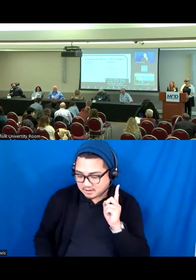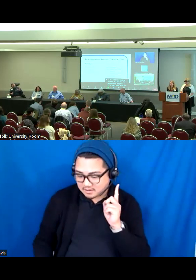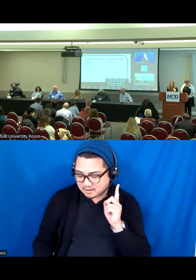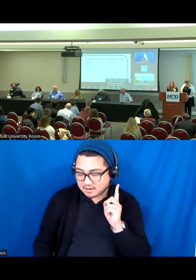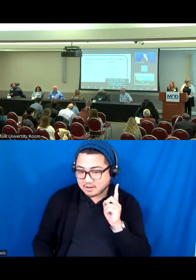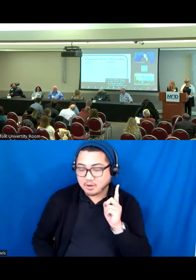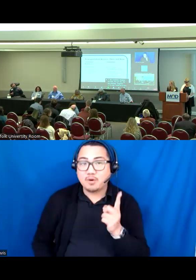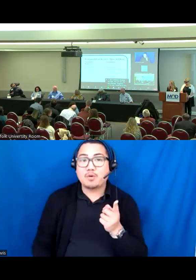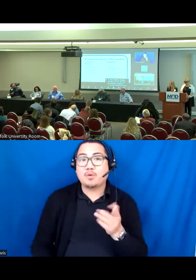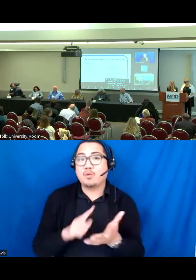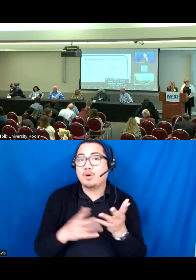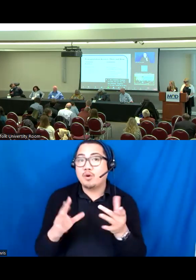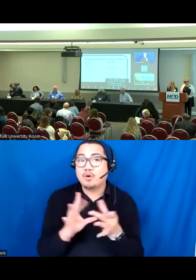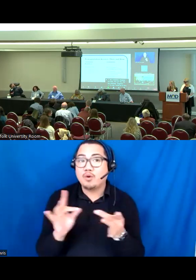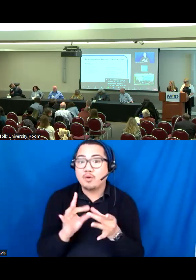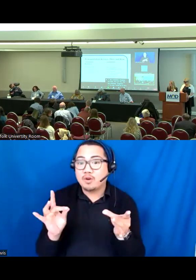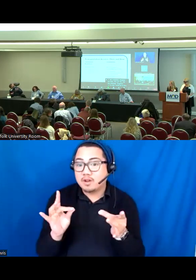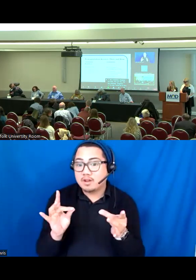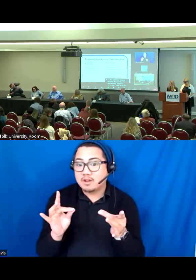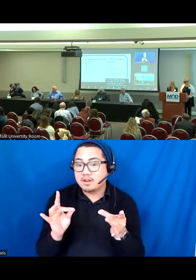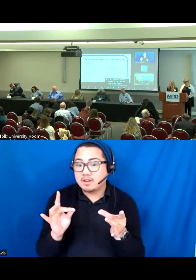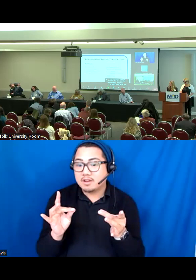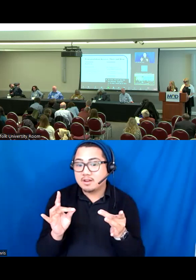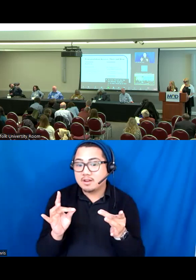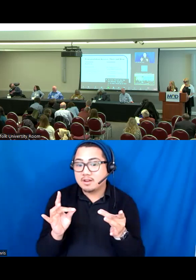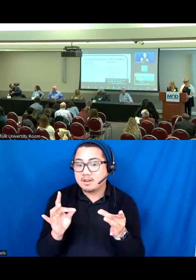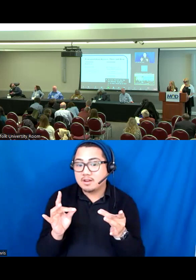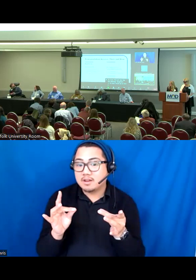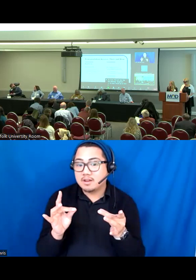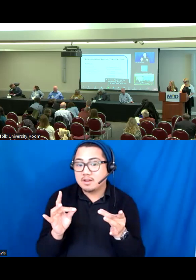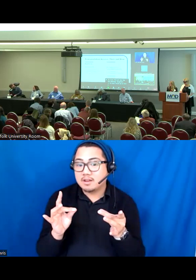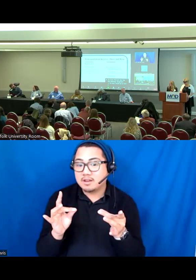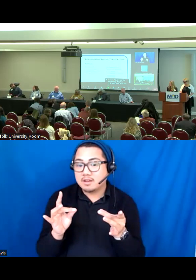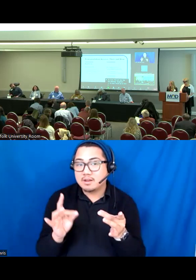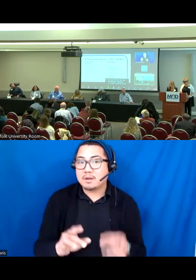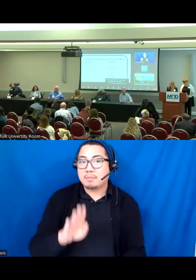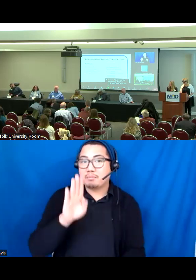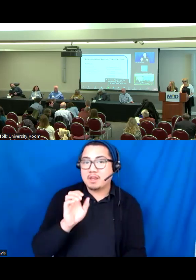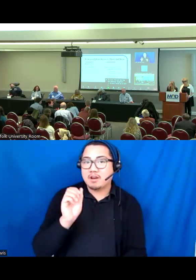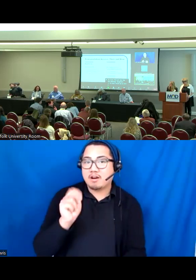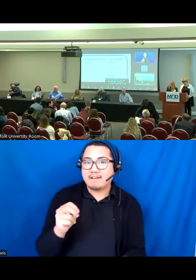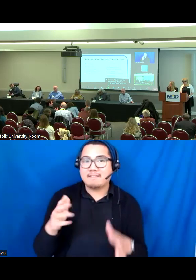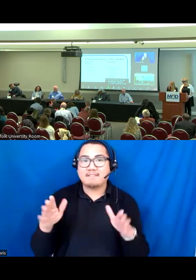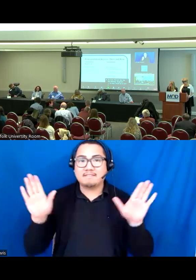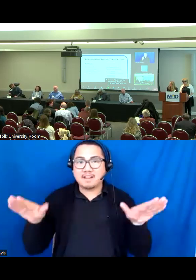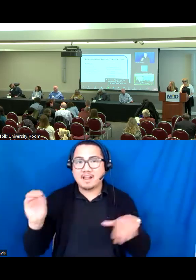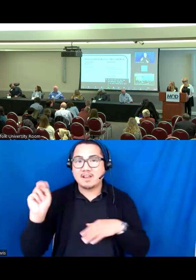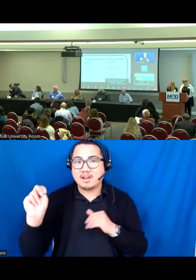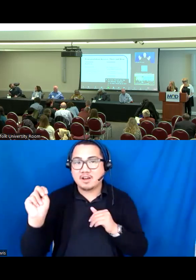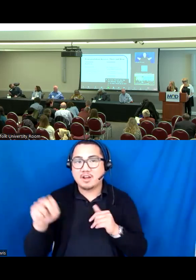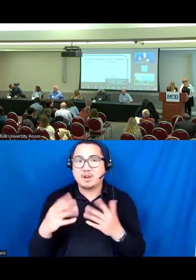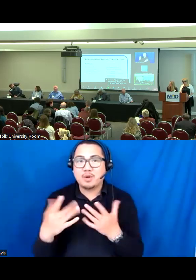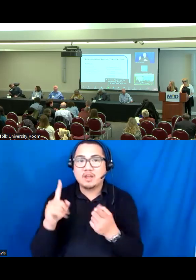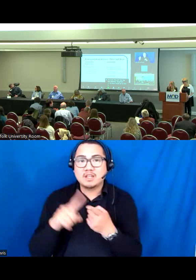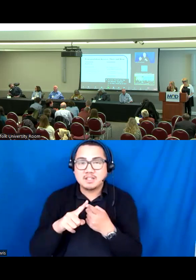is lead on, ride on, fly on. Because once we get to